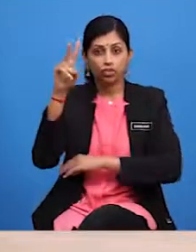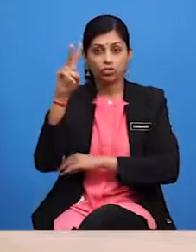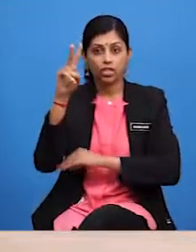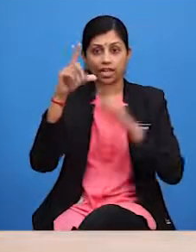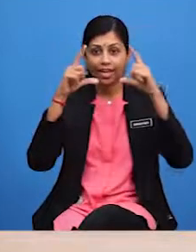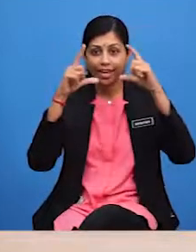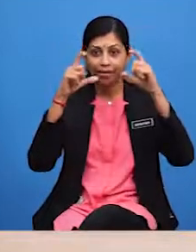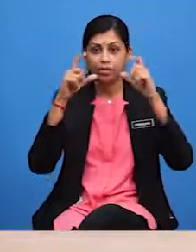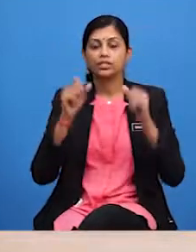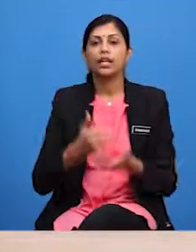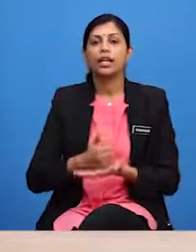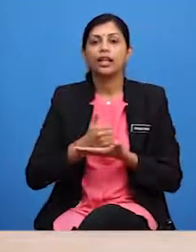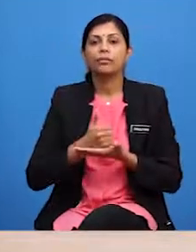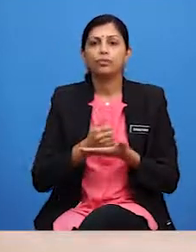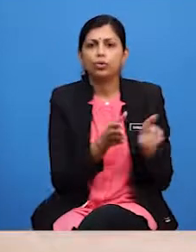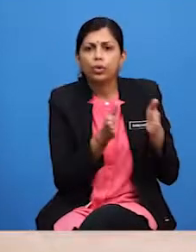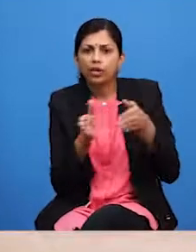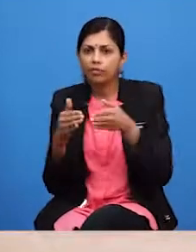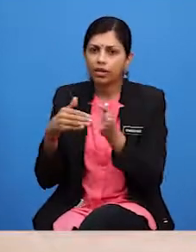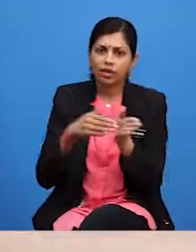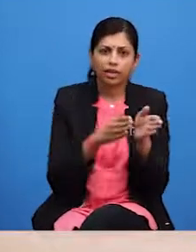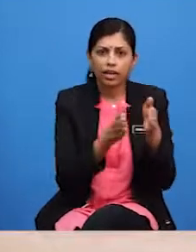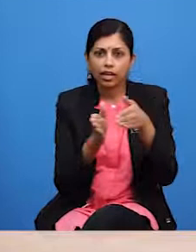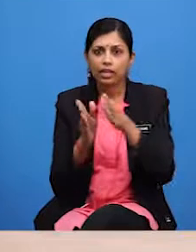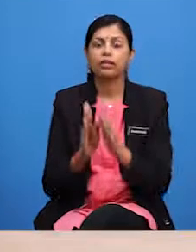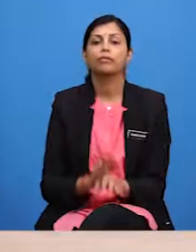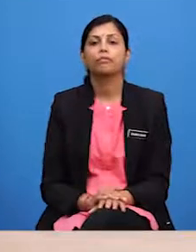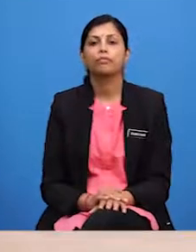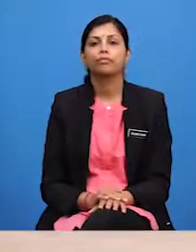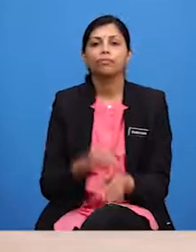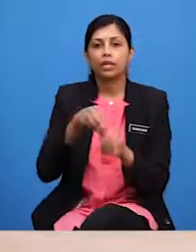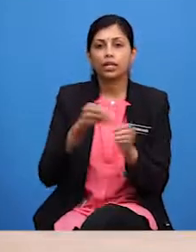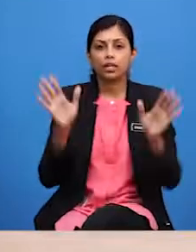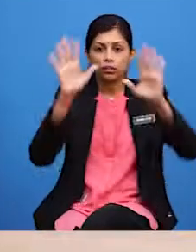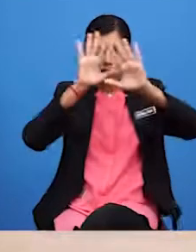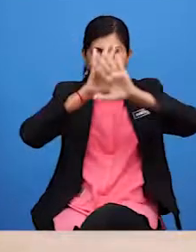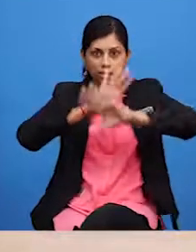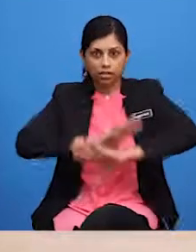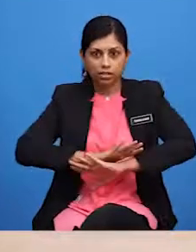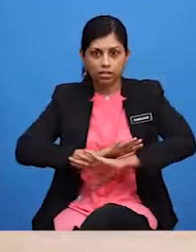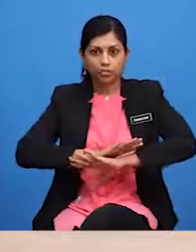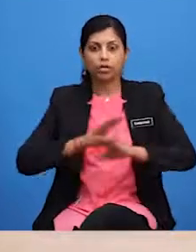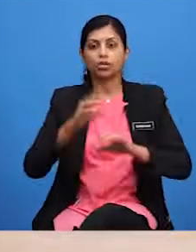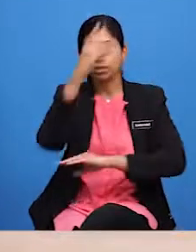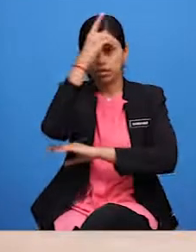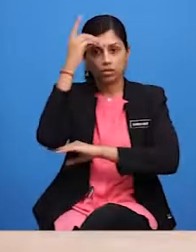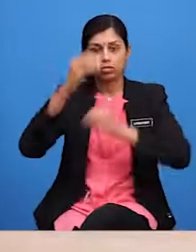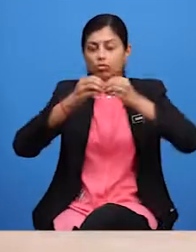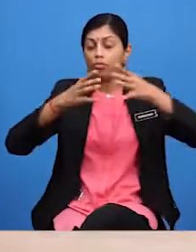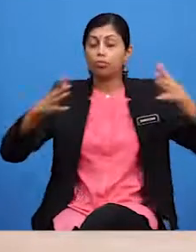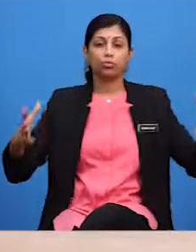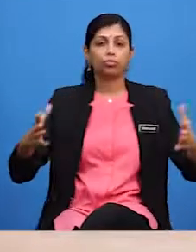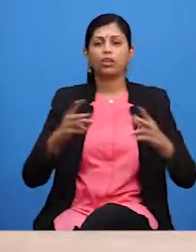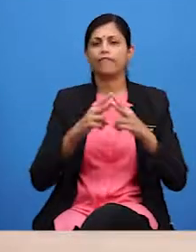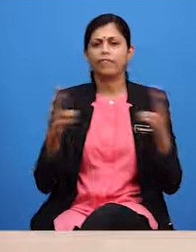can help to navigate your surroundings in darkness since the desert is really huge and is